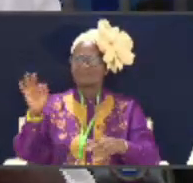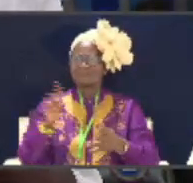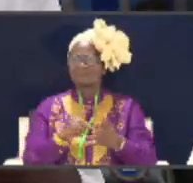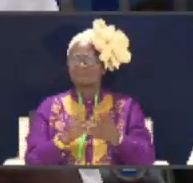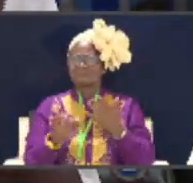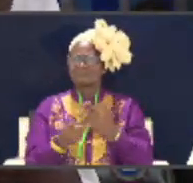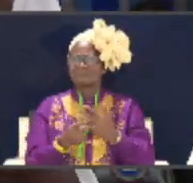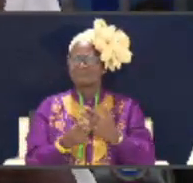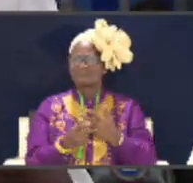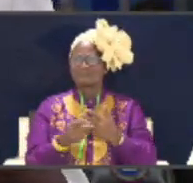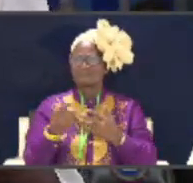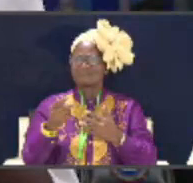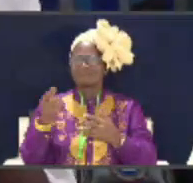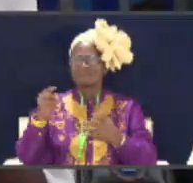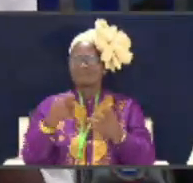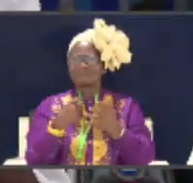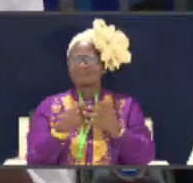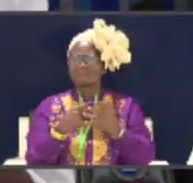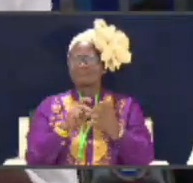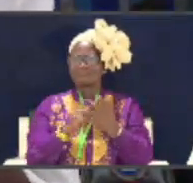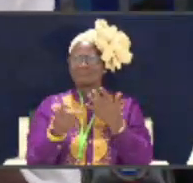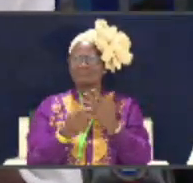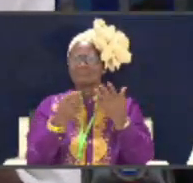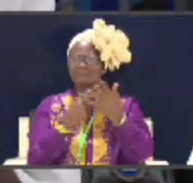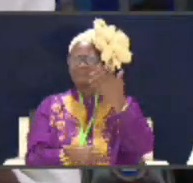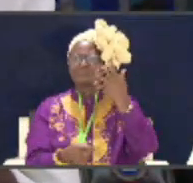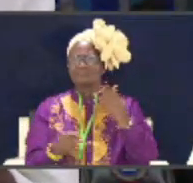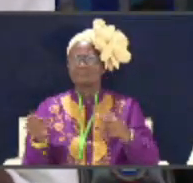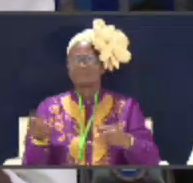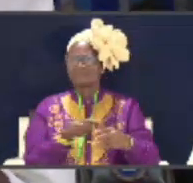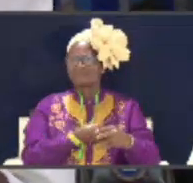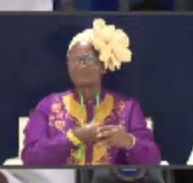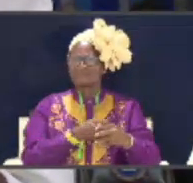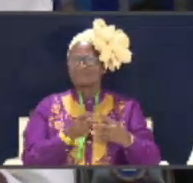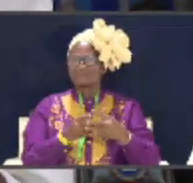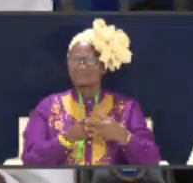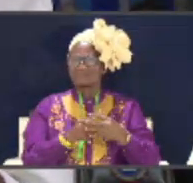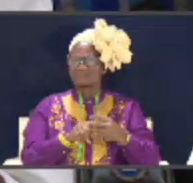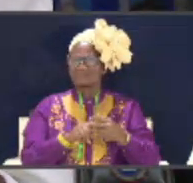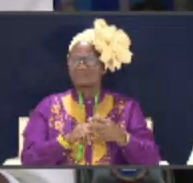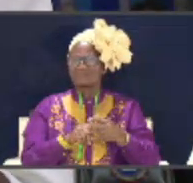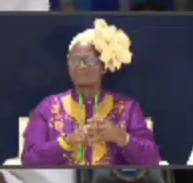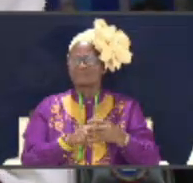a custom that we started not too many years ago,